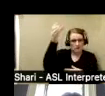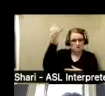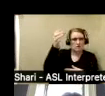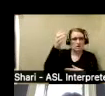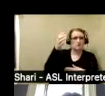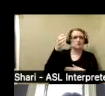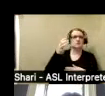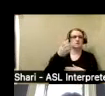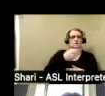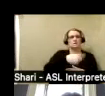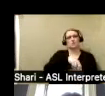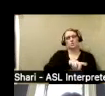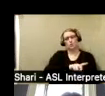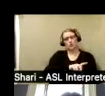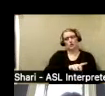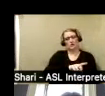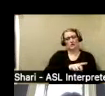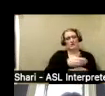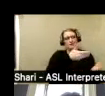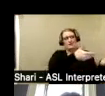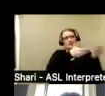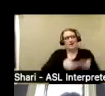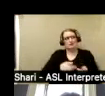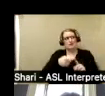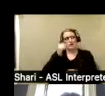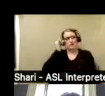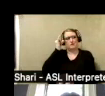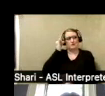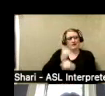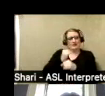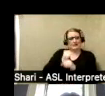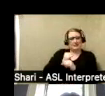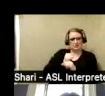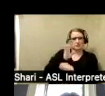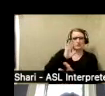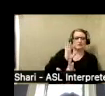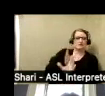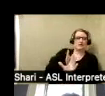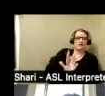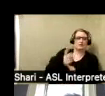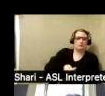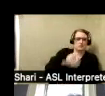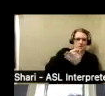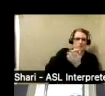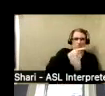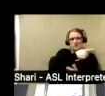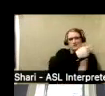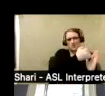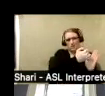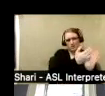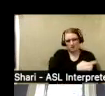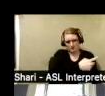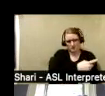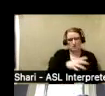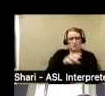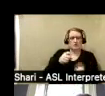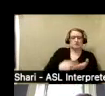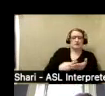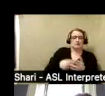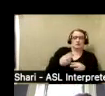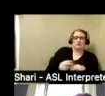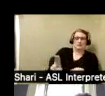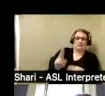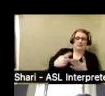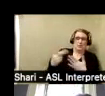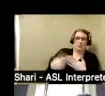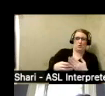we have inherited from institutional psychotherapy in Tosquelles, and then talk briefly about the program at the